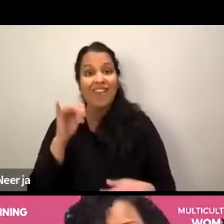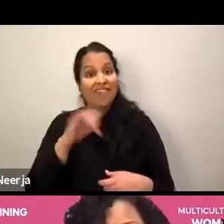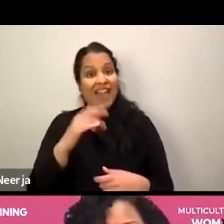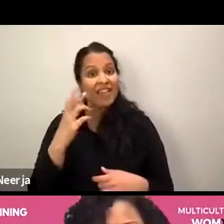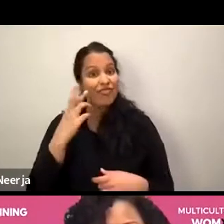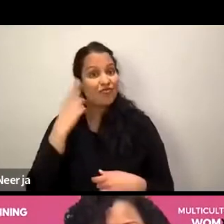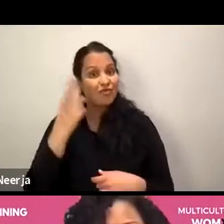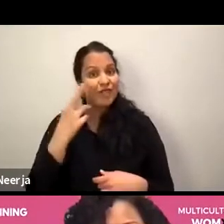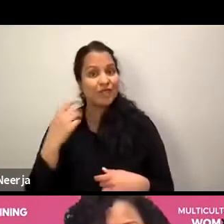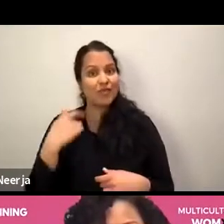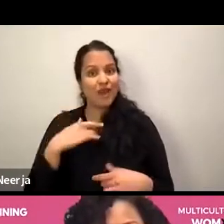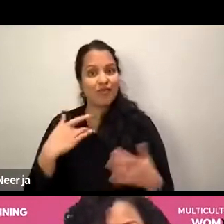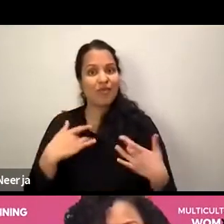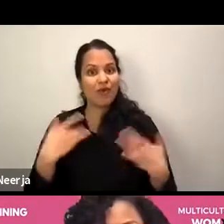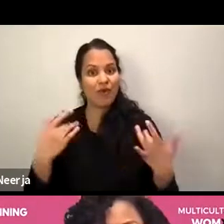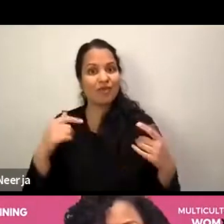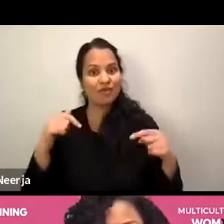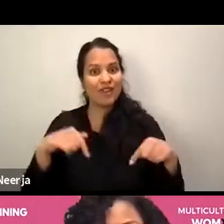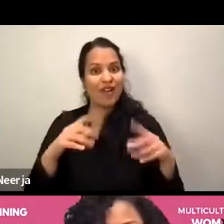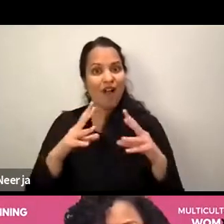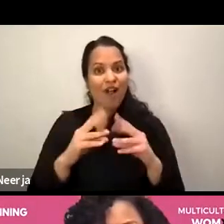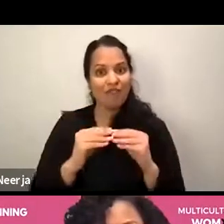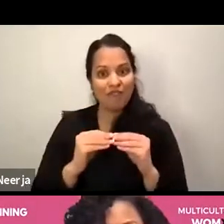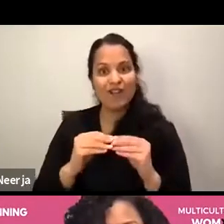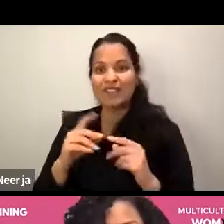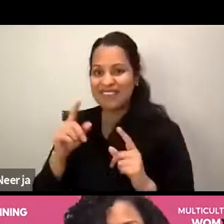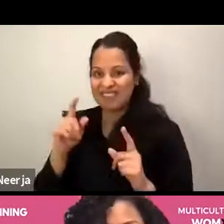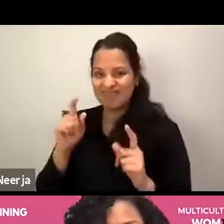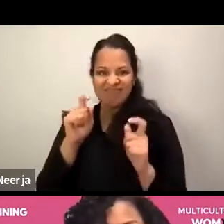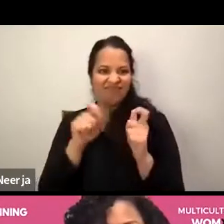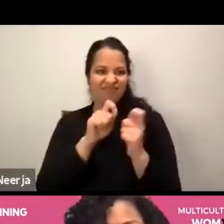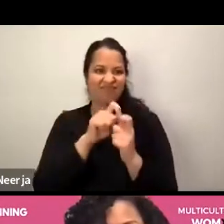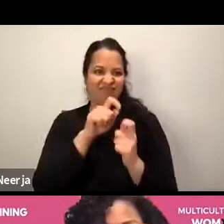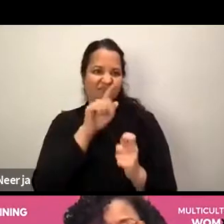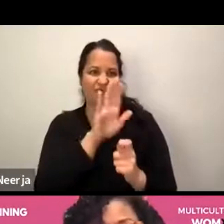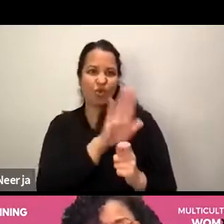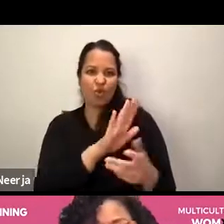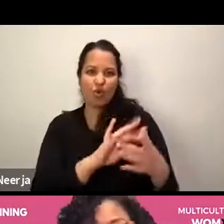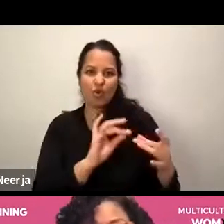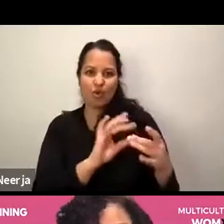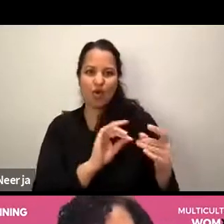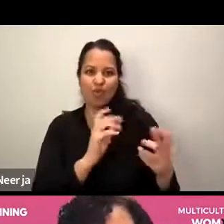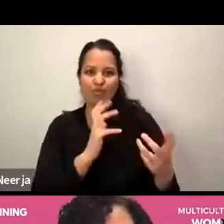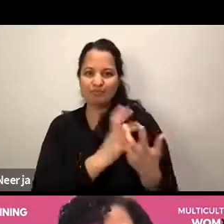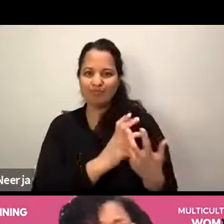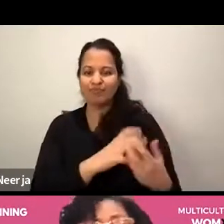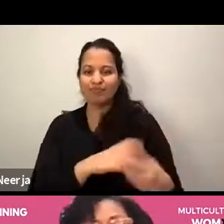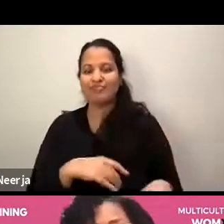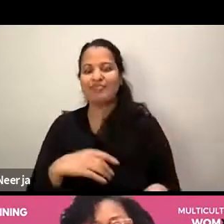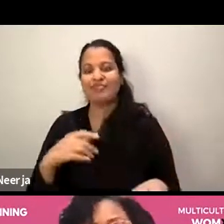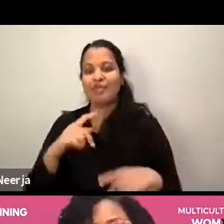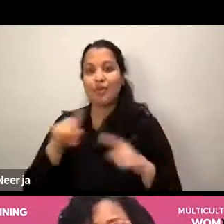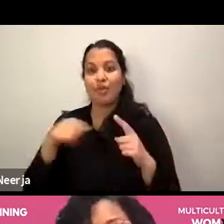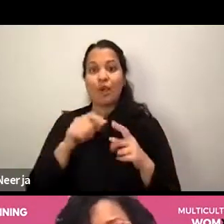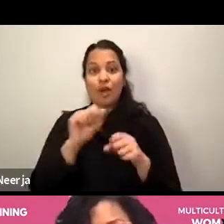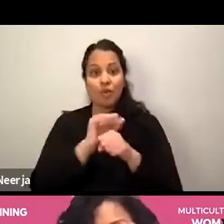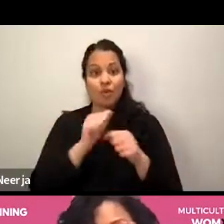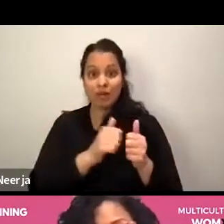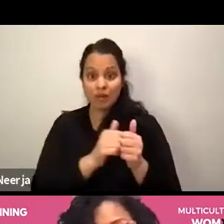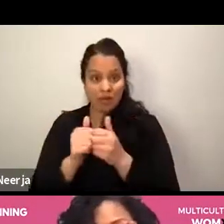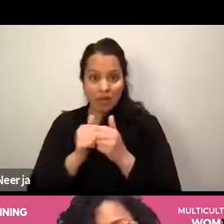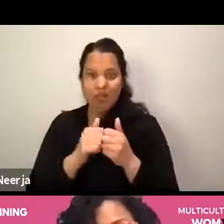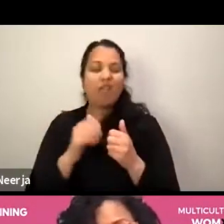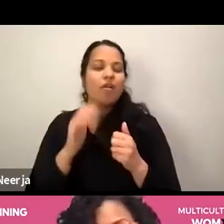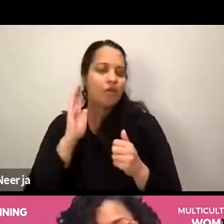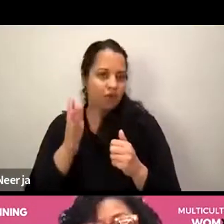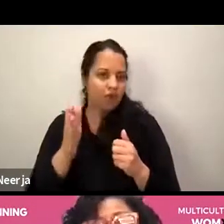have in this conference, because of exactly what you're talking about. We're going to accomplish more when we do it together because of the power of